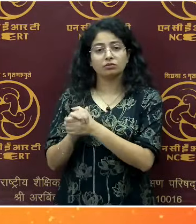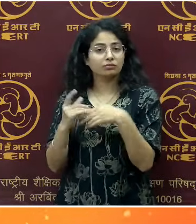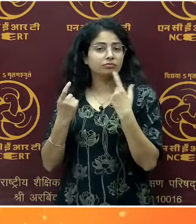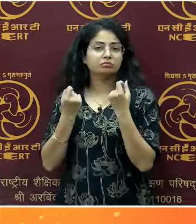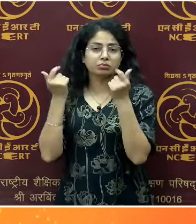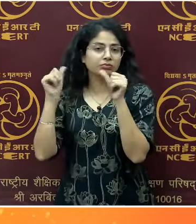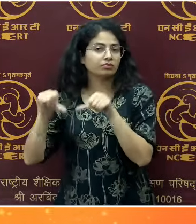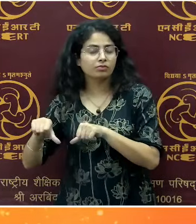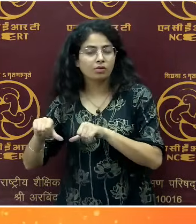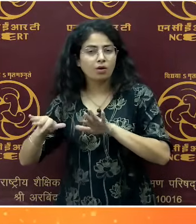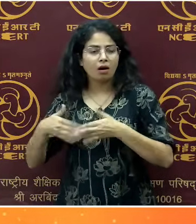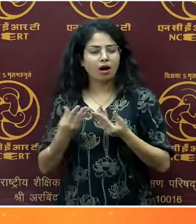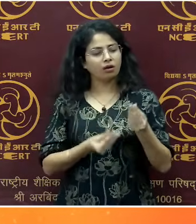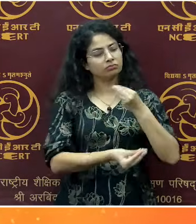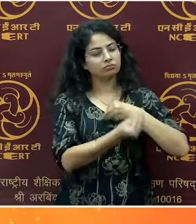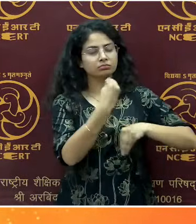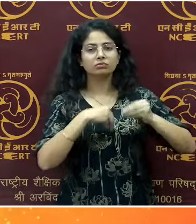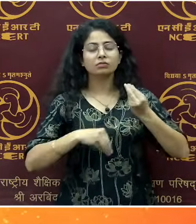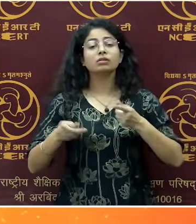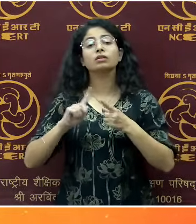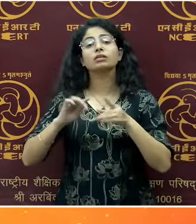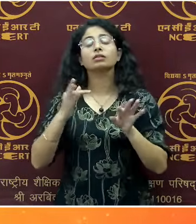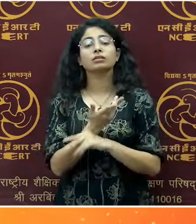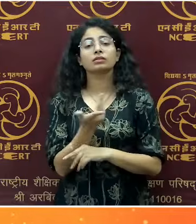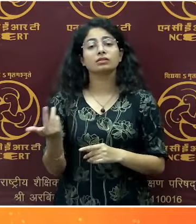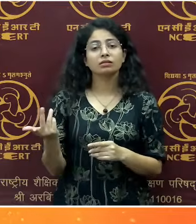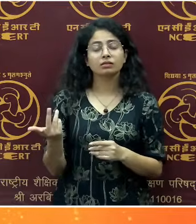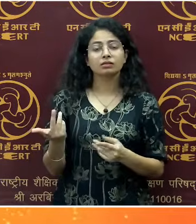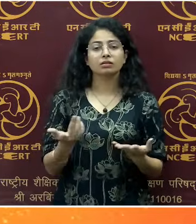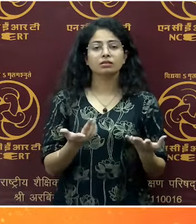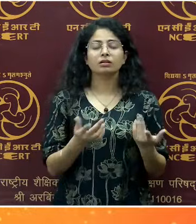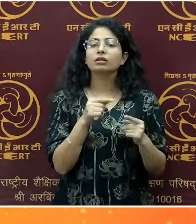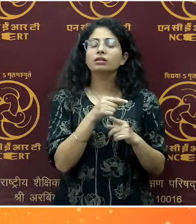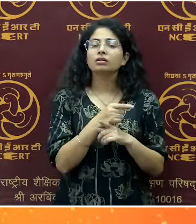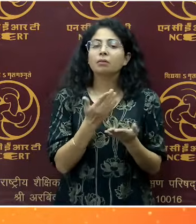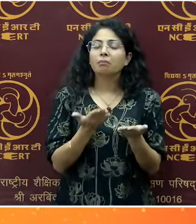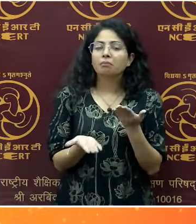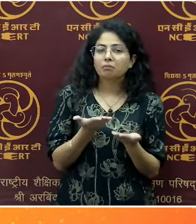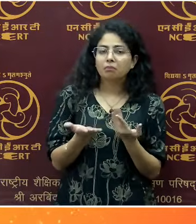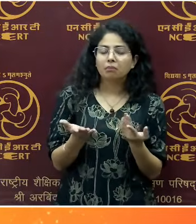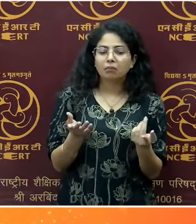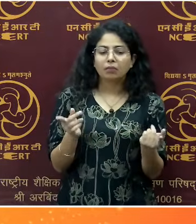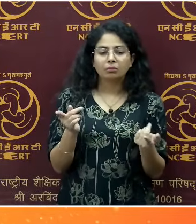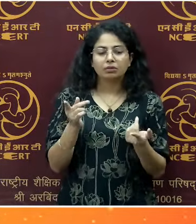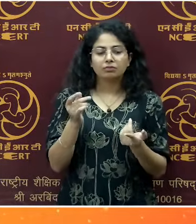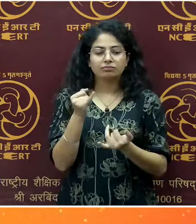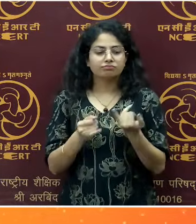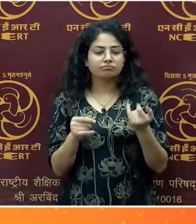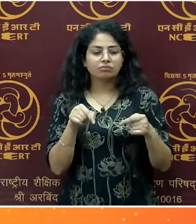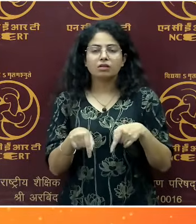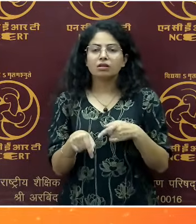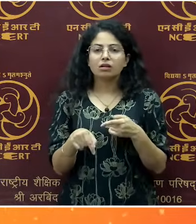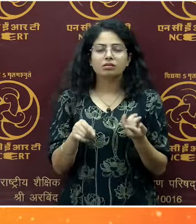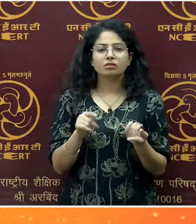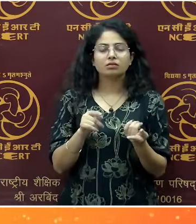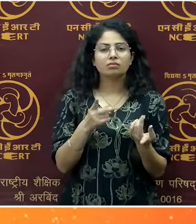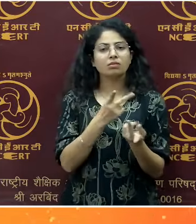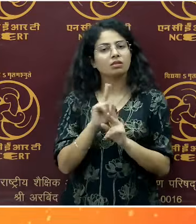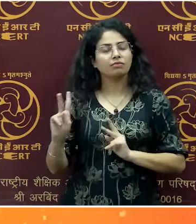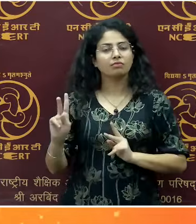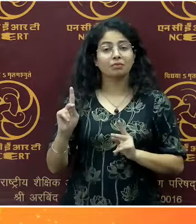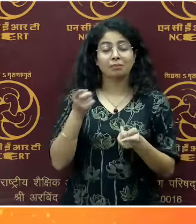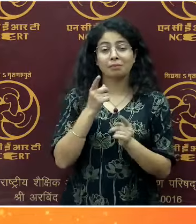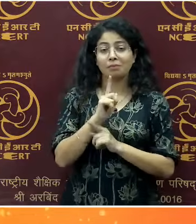on eating, so what would happen? We would have a completely different ending from this point. So but they realize